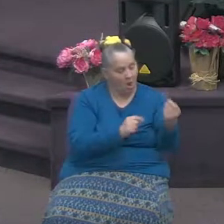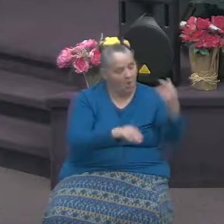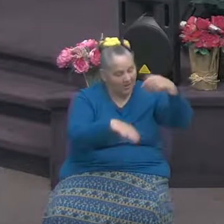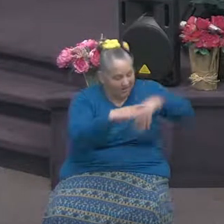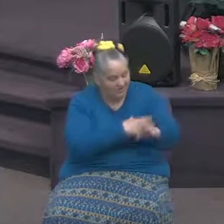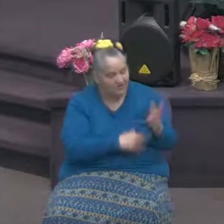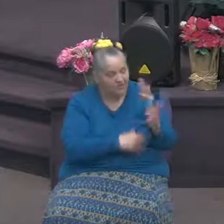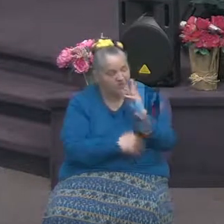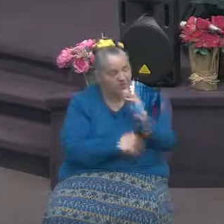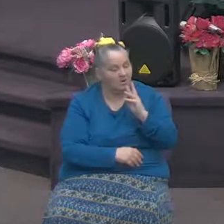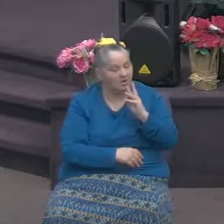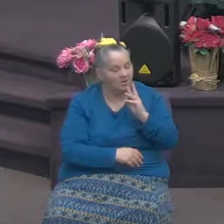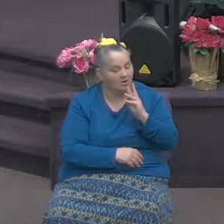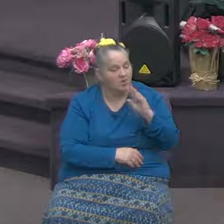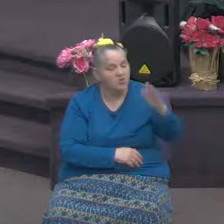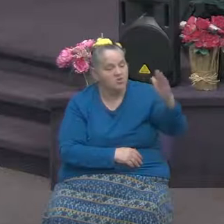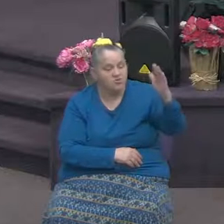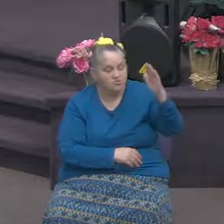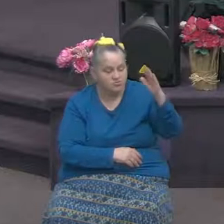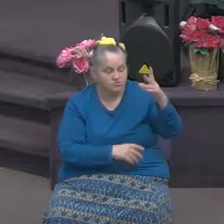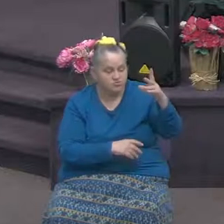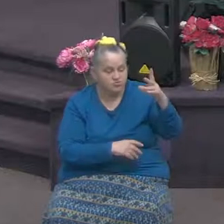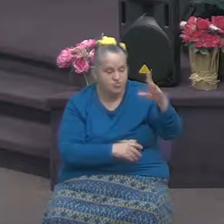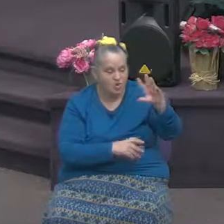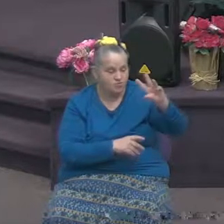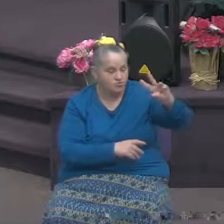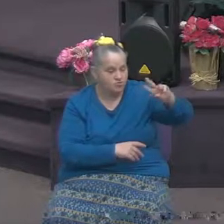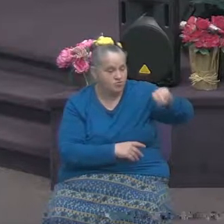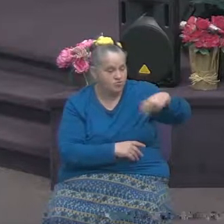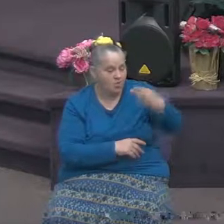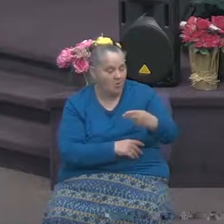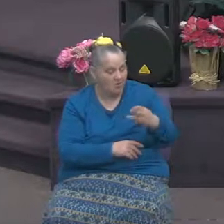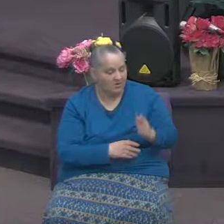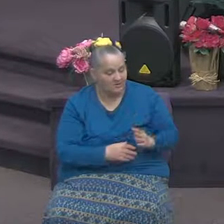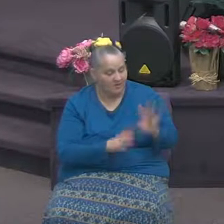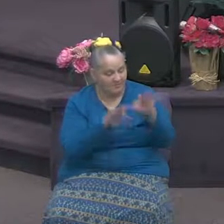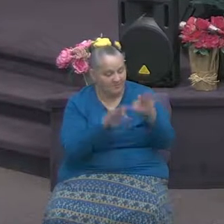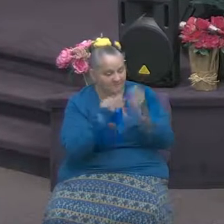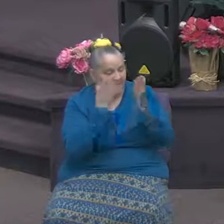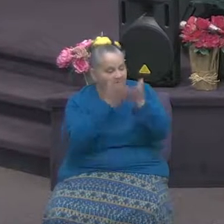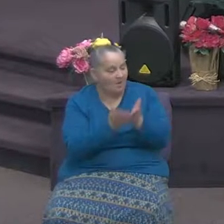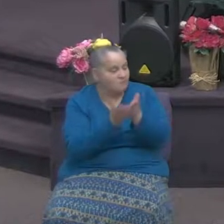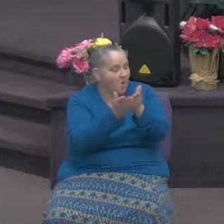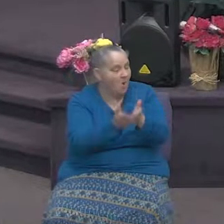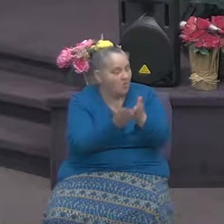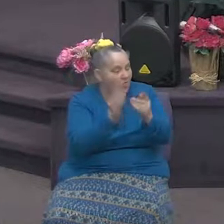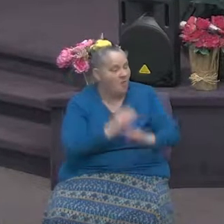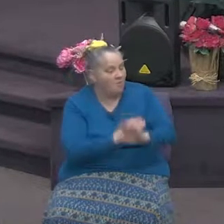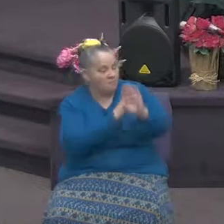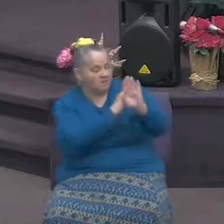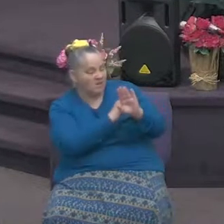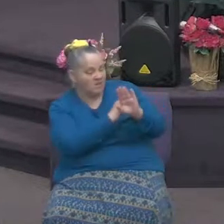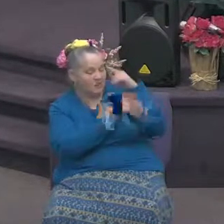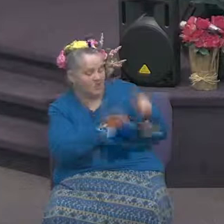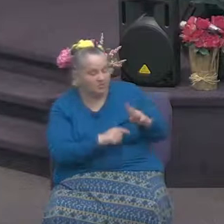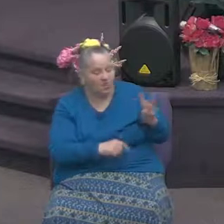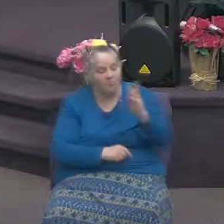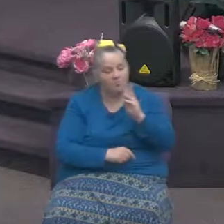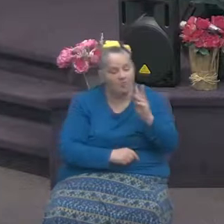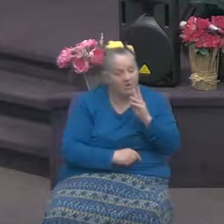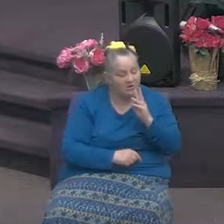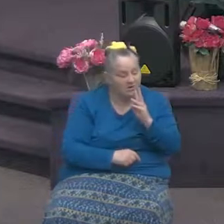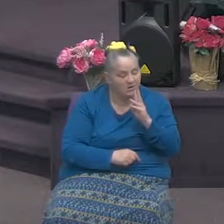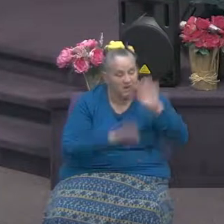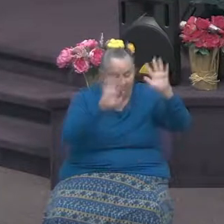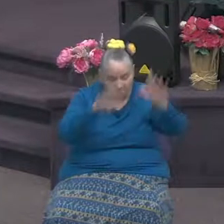the water. Noah and his family got into a boat. And that boat was a protection for them. When the water